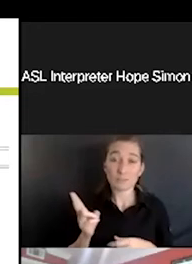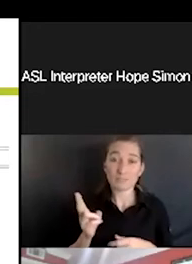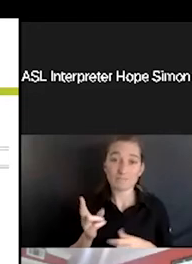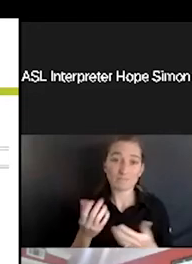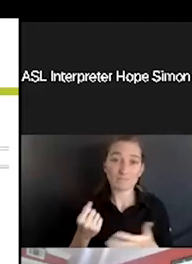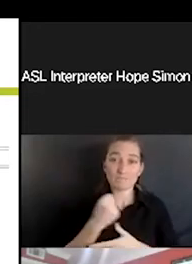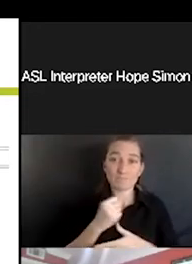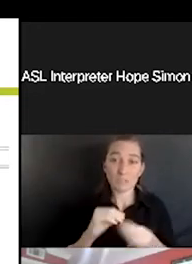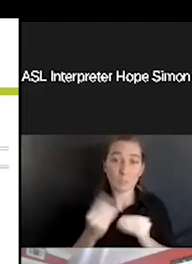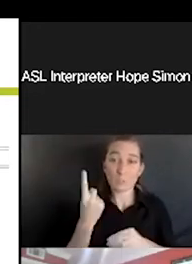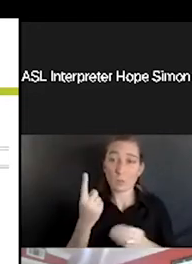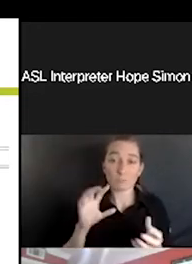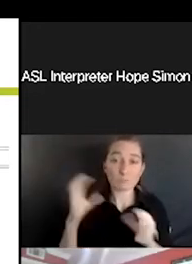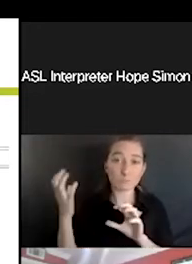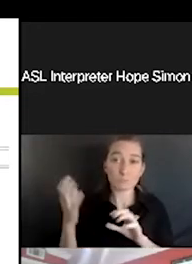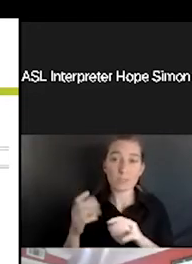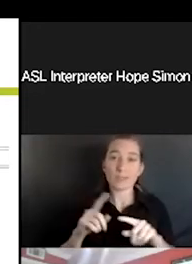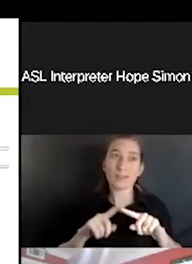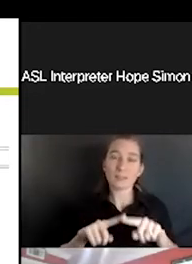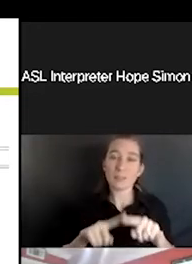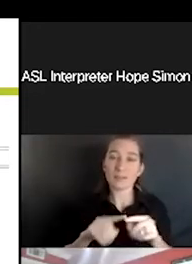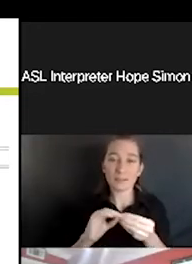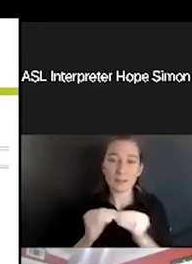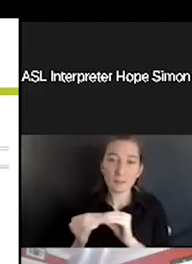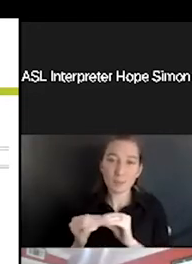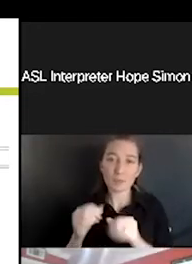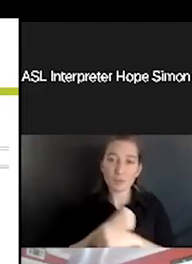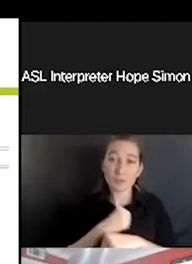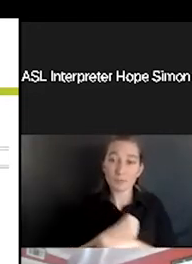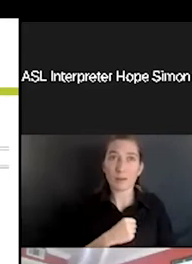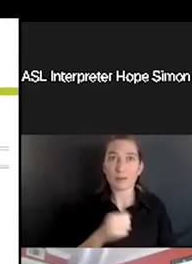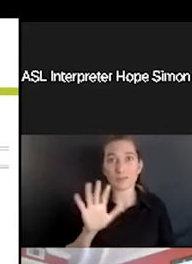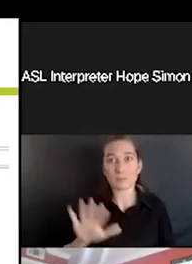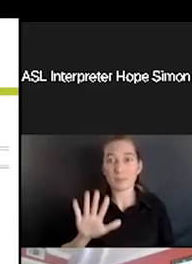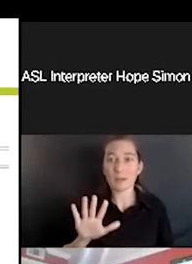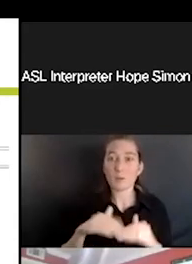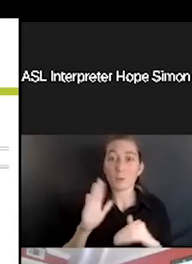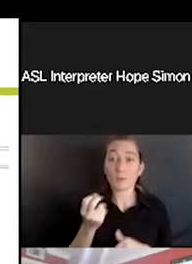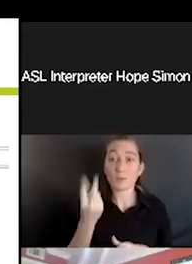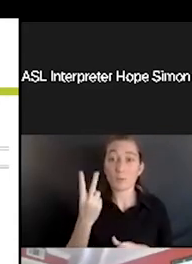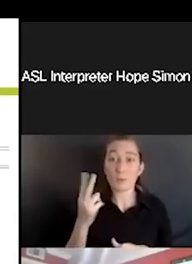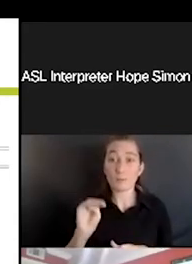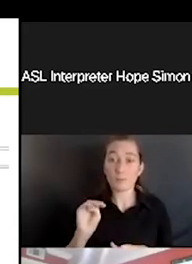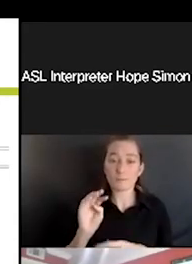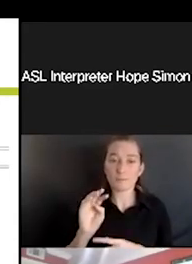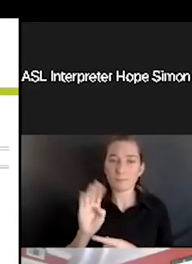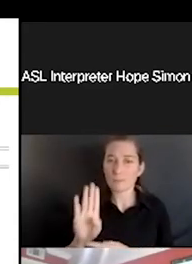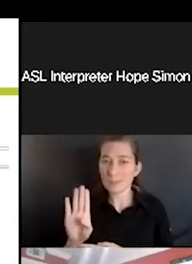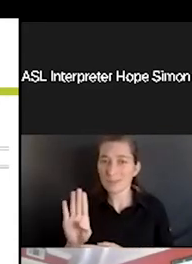which numbers you read, but it cost over $12 billion in structural damage. I think this 47 also includes